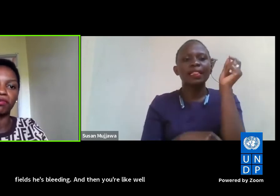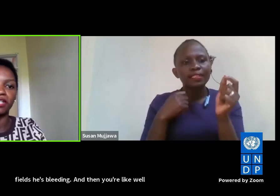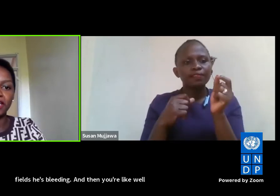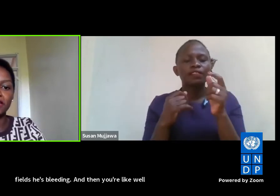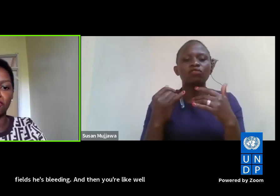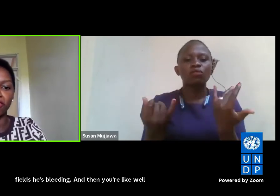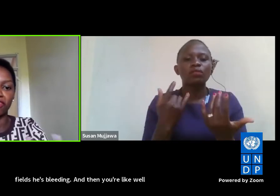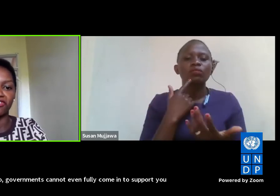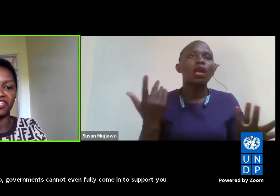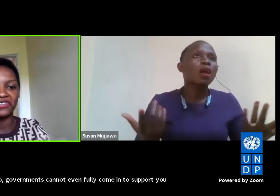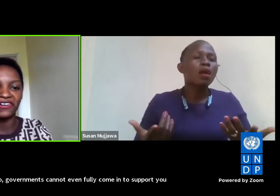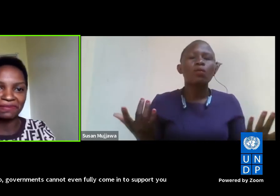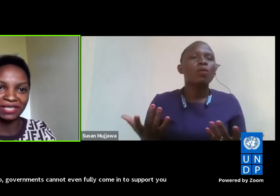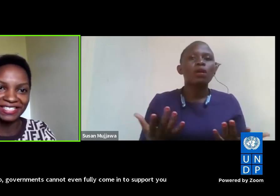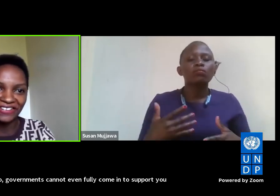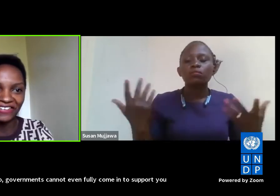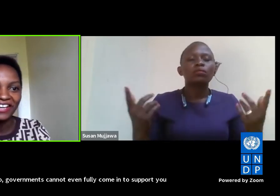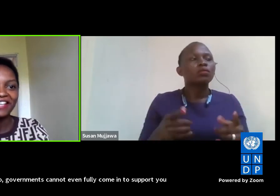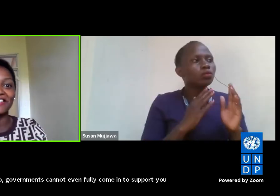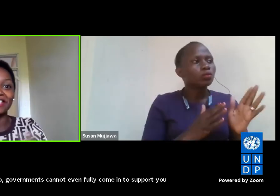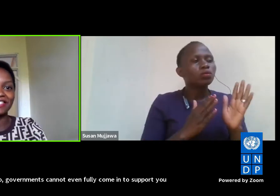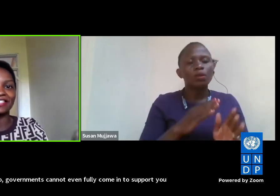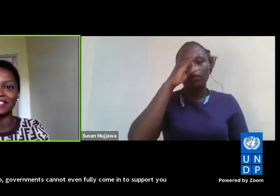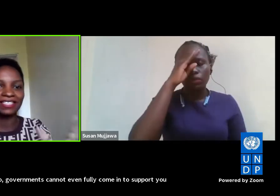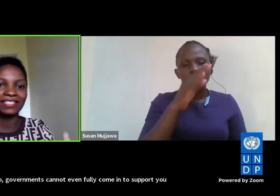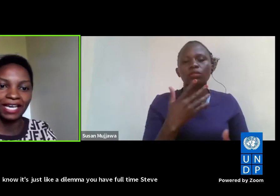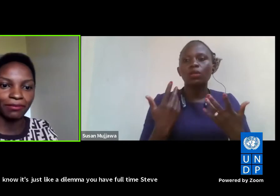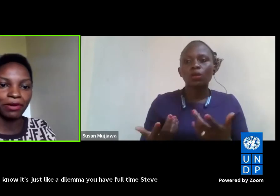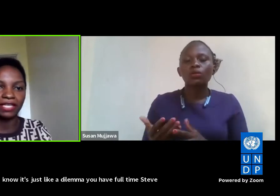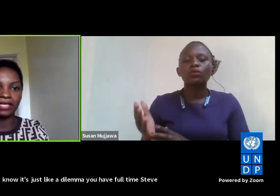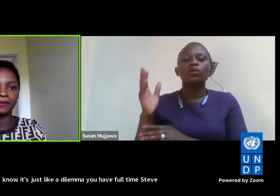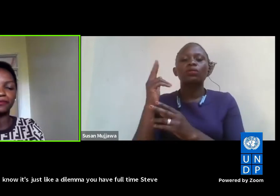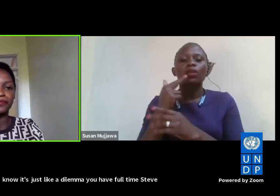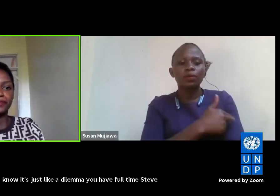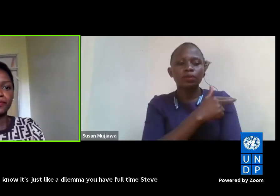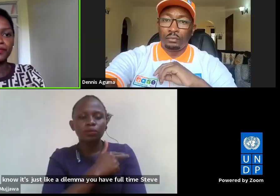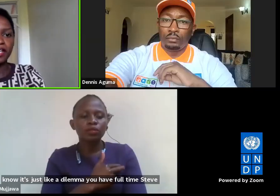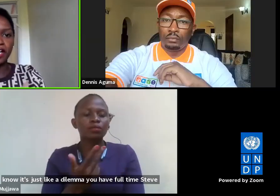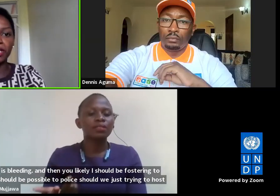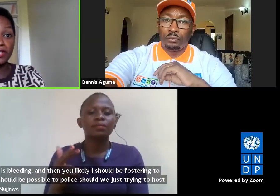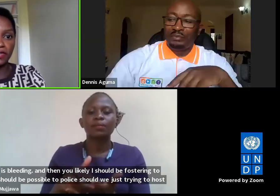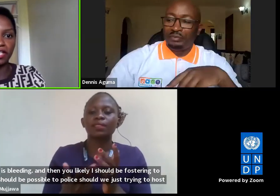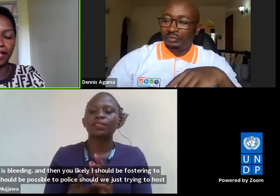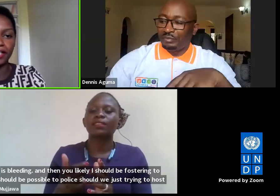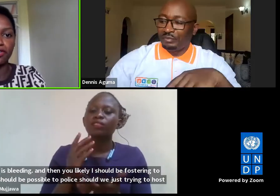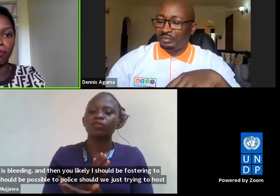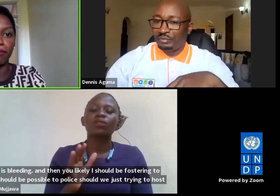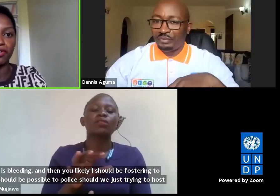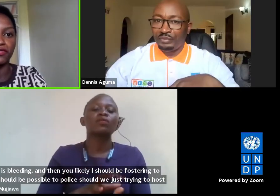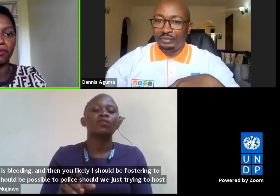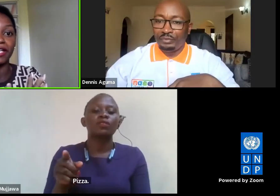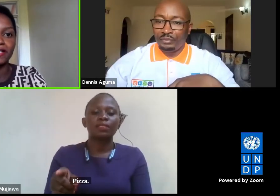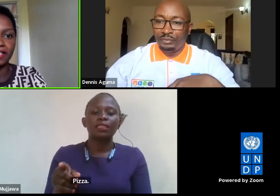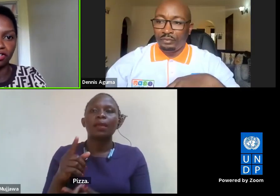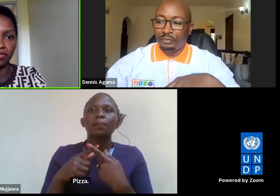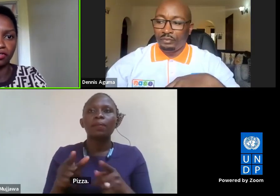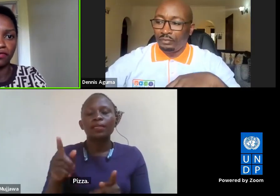first go to police? Should we first run to hospital? So it's just a dilemma. But then government has gone ahead to